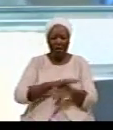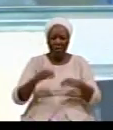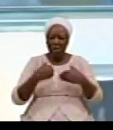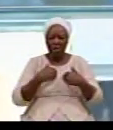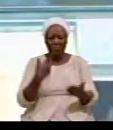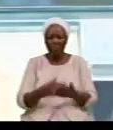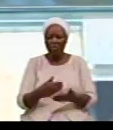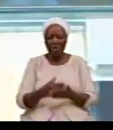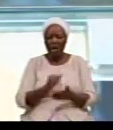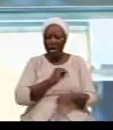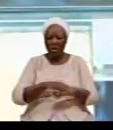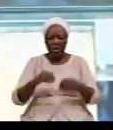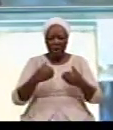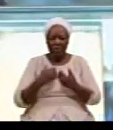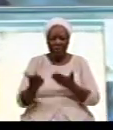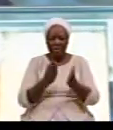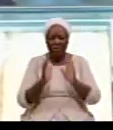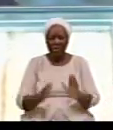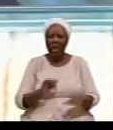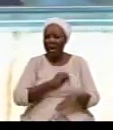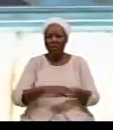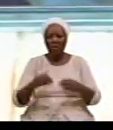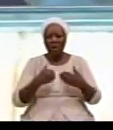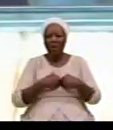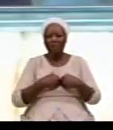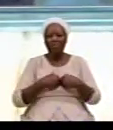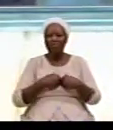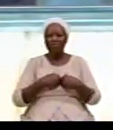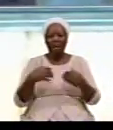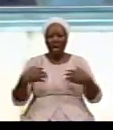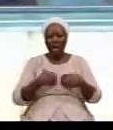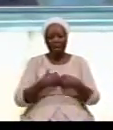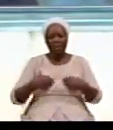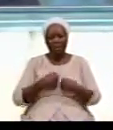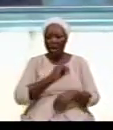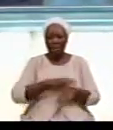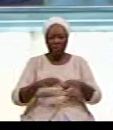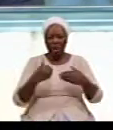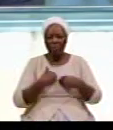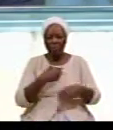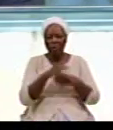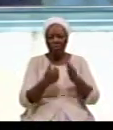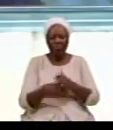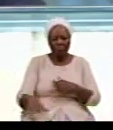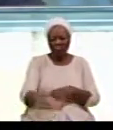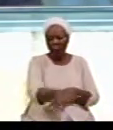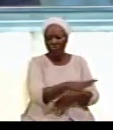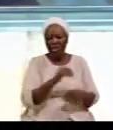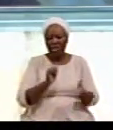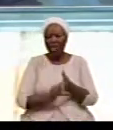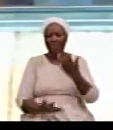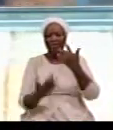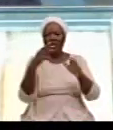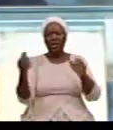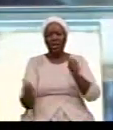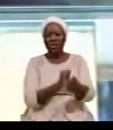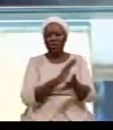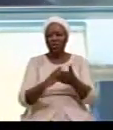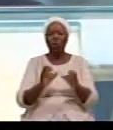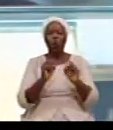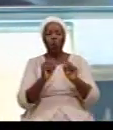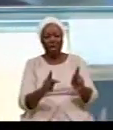I didn't have servants. I didn't have cattle. I didn't have all these things that the fire destroyed. Okay, the